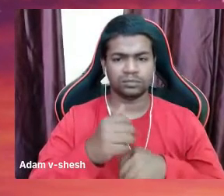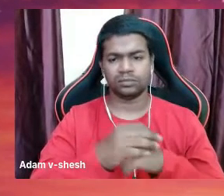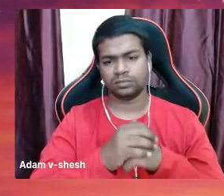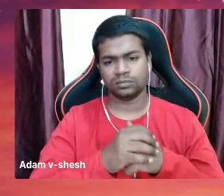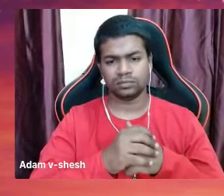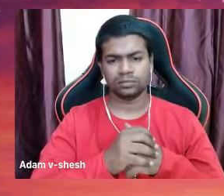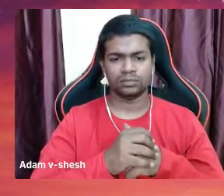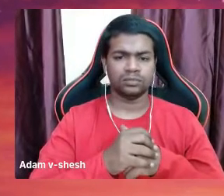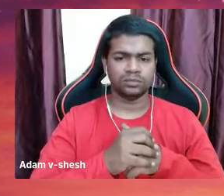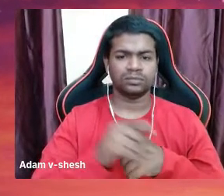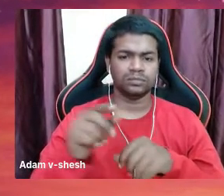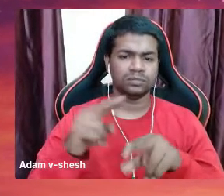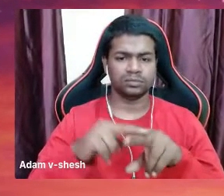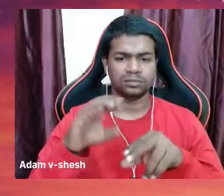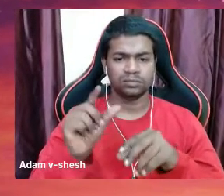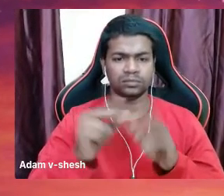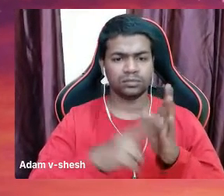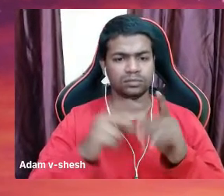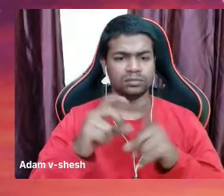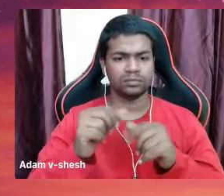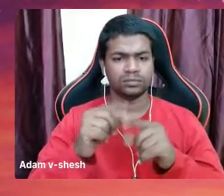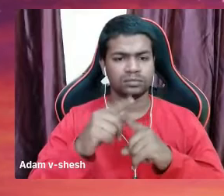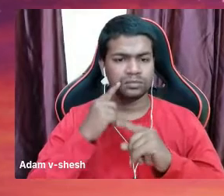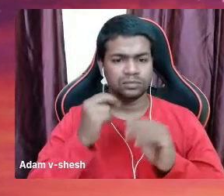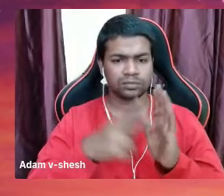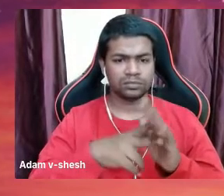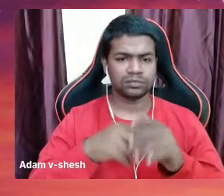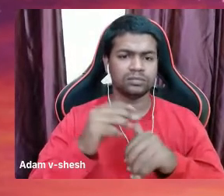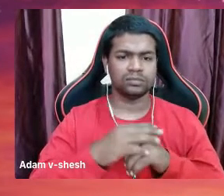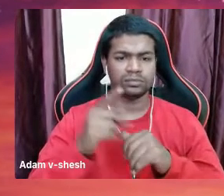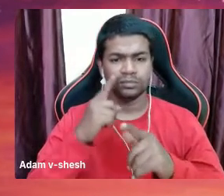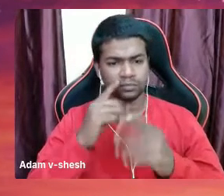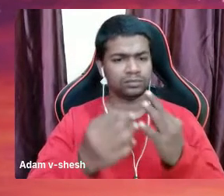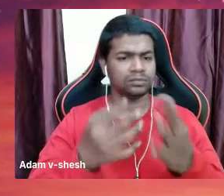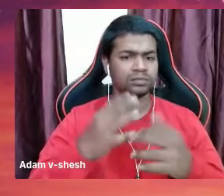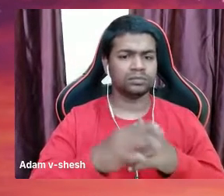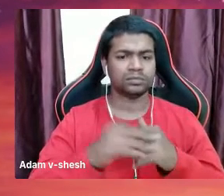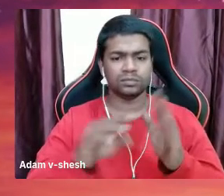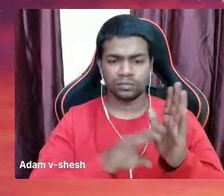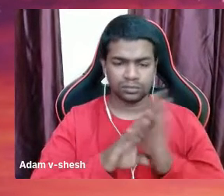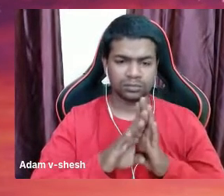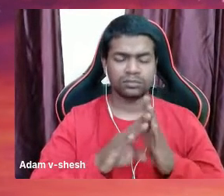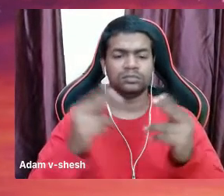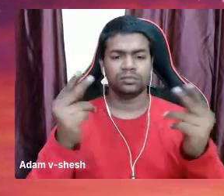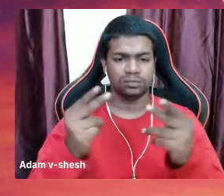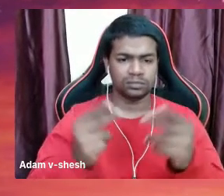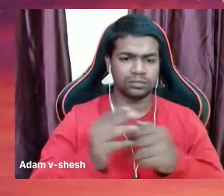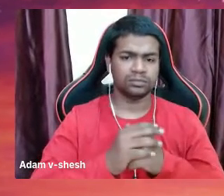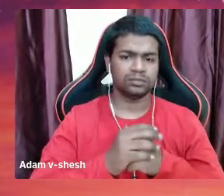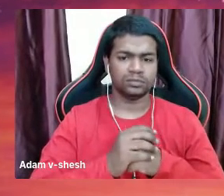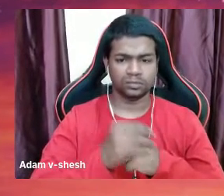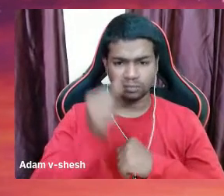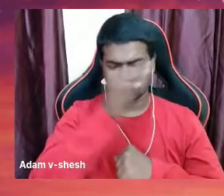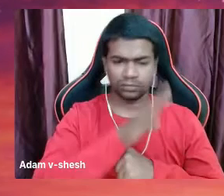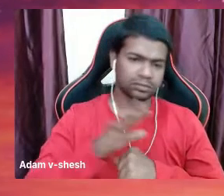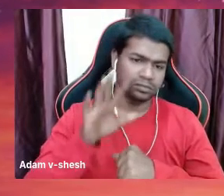of course, the foundational layer of what I call the foundational layer of the talent, which is your developers, designers, etc. So I think India is strong